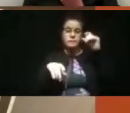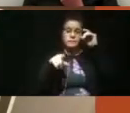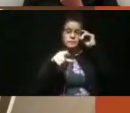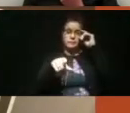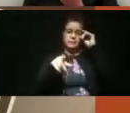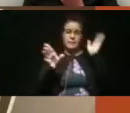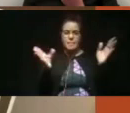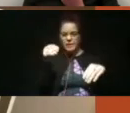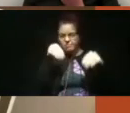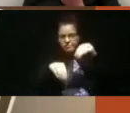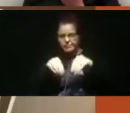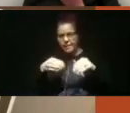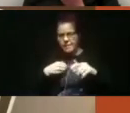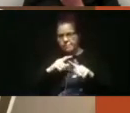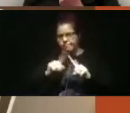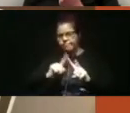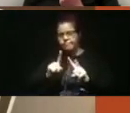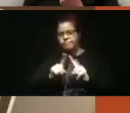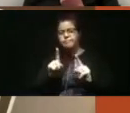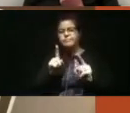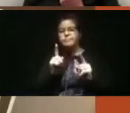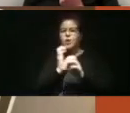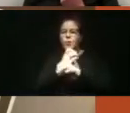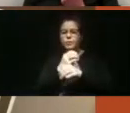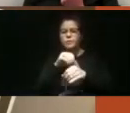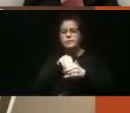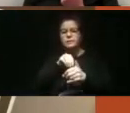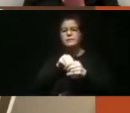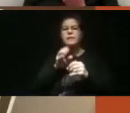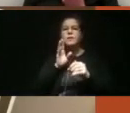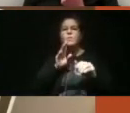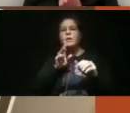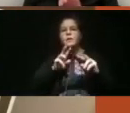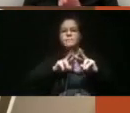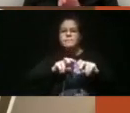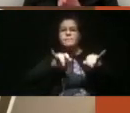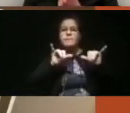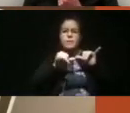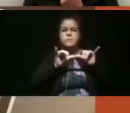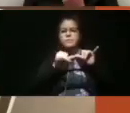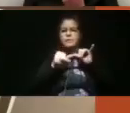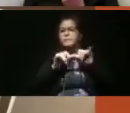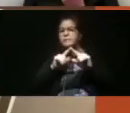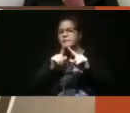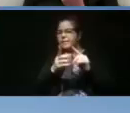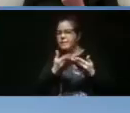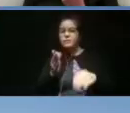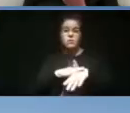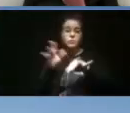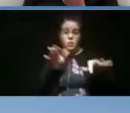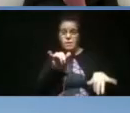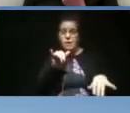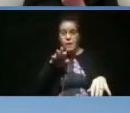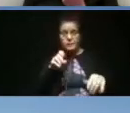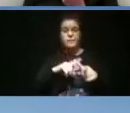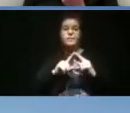box with different computers in it that are taking measurements of things we put out in the snow and the ice, and then we go up to